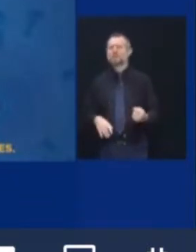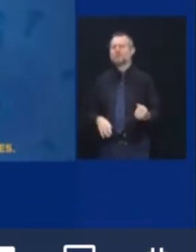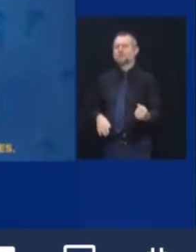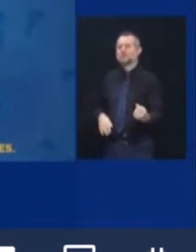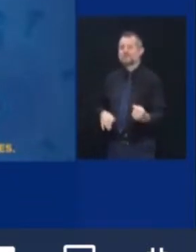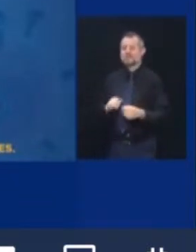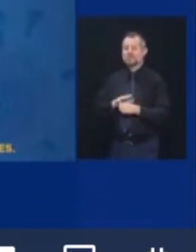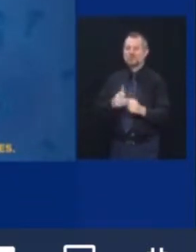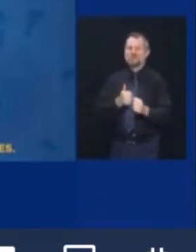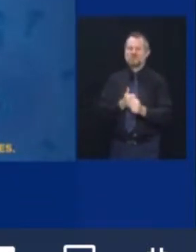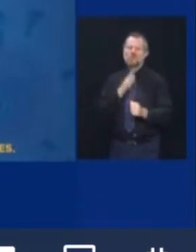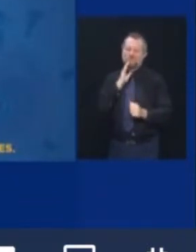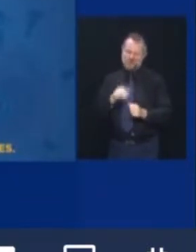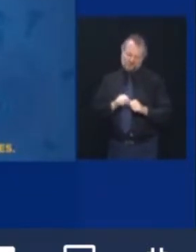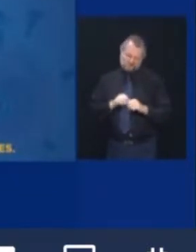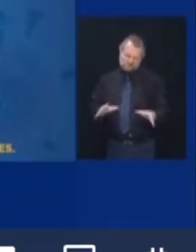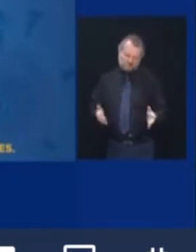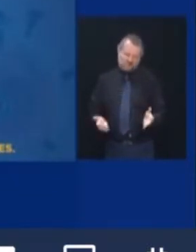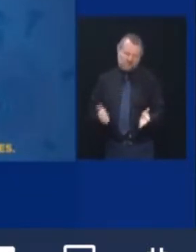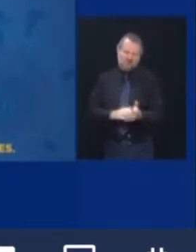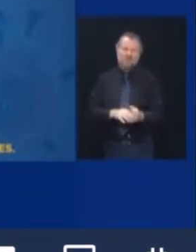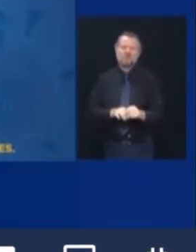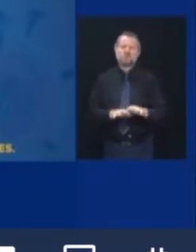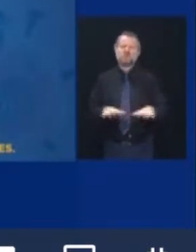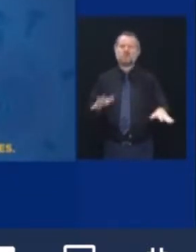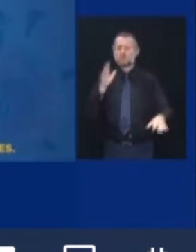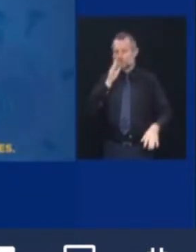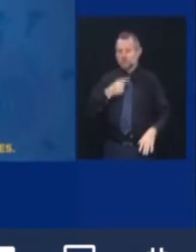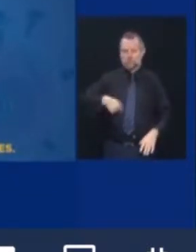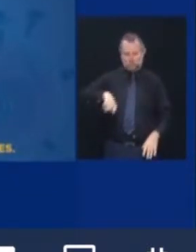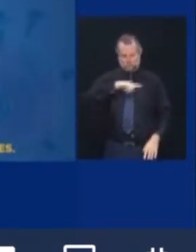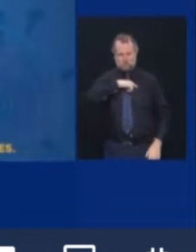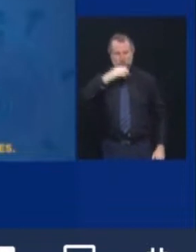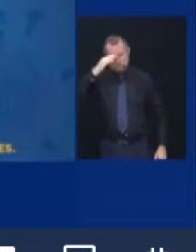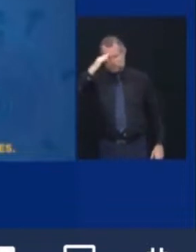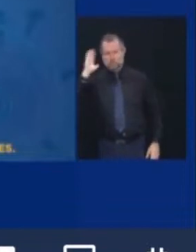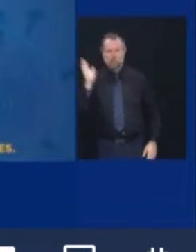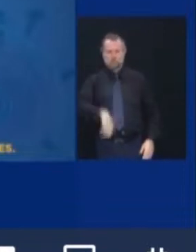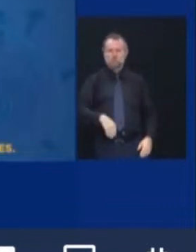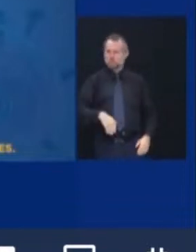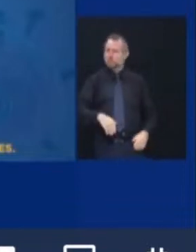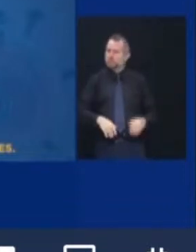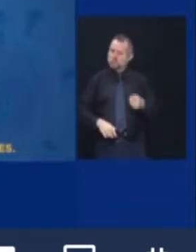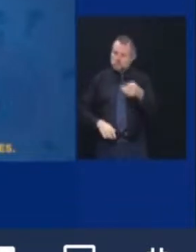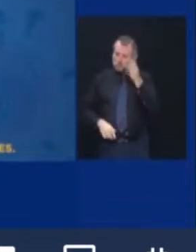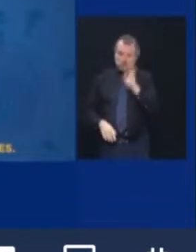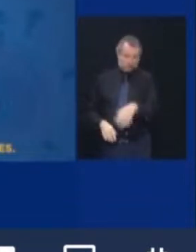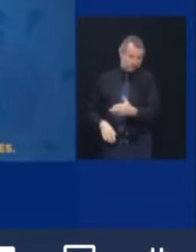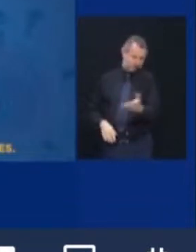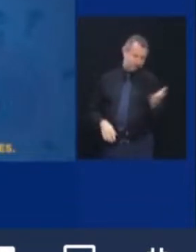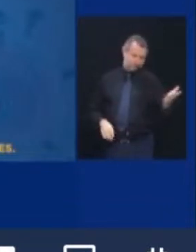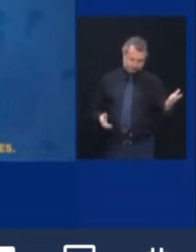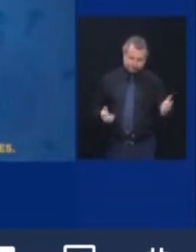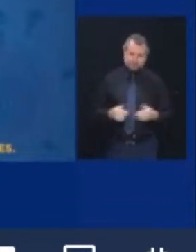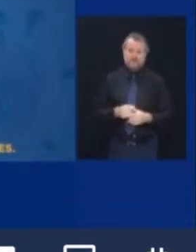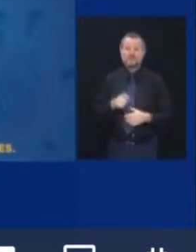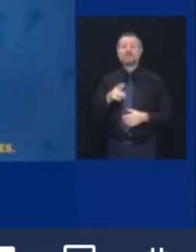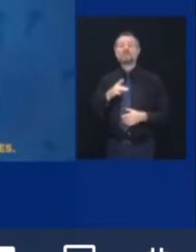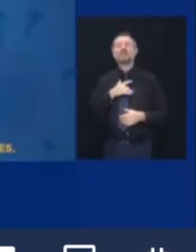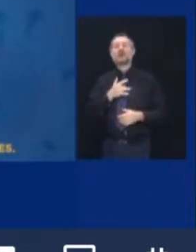simple. We know how to control it. But you can't get